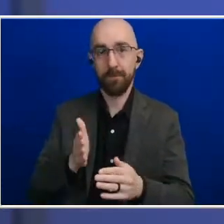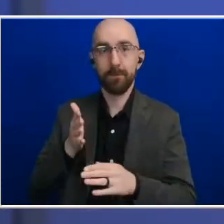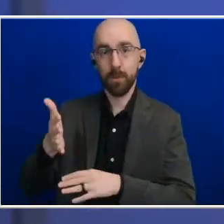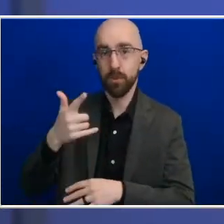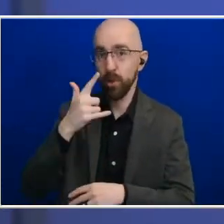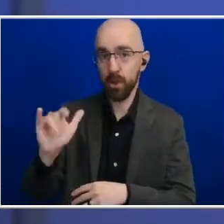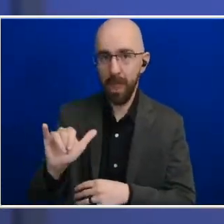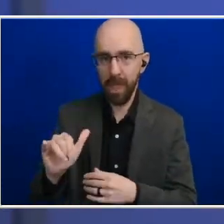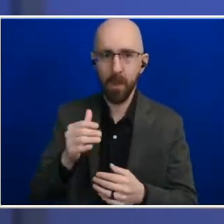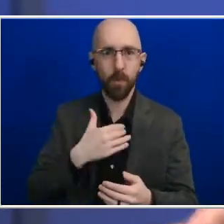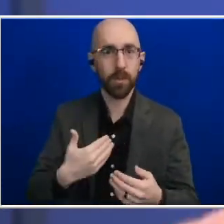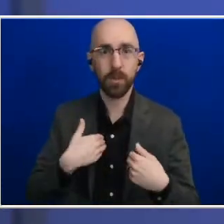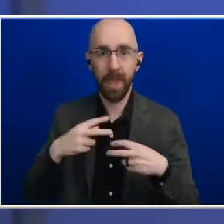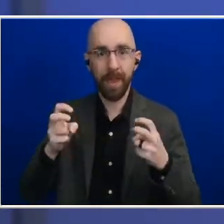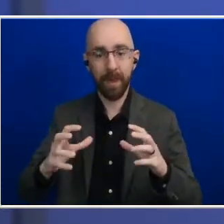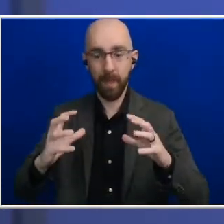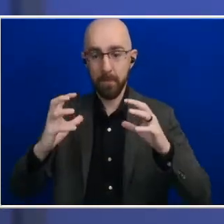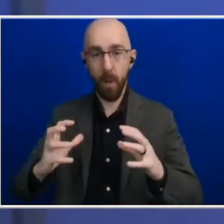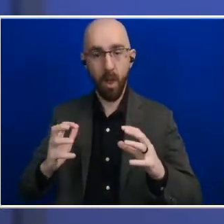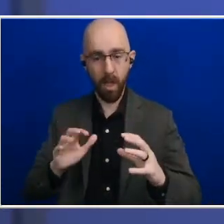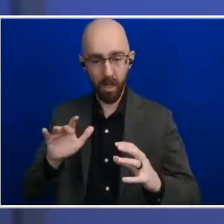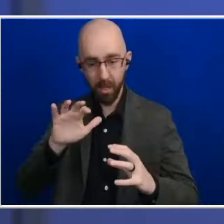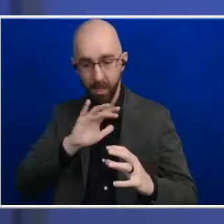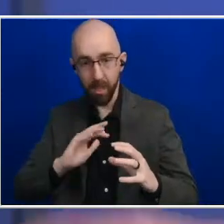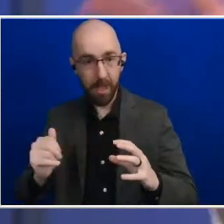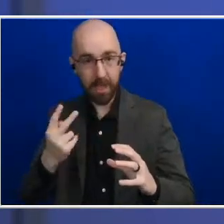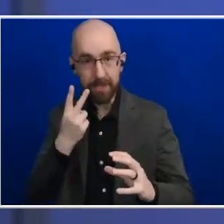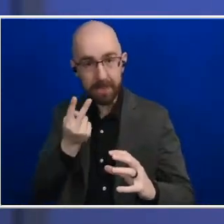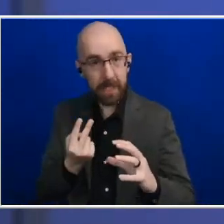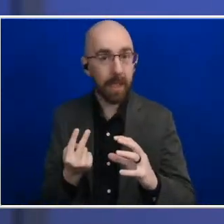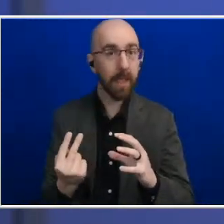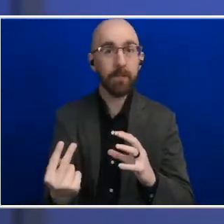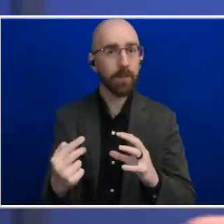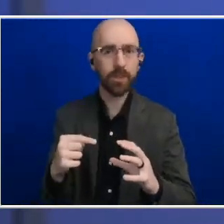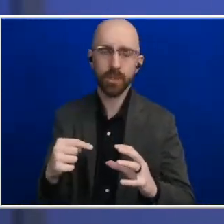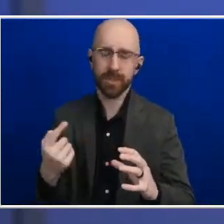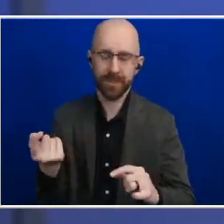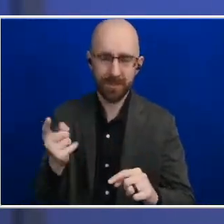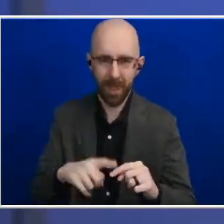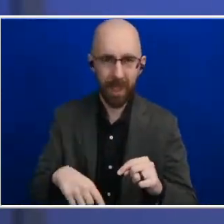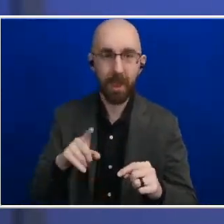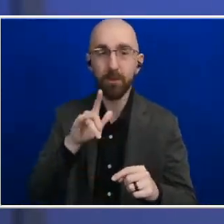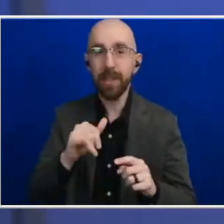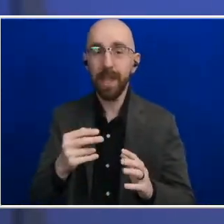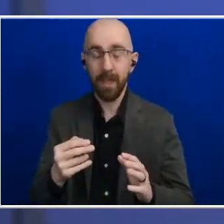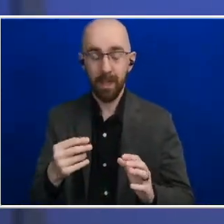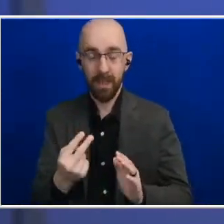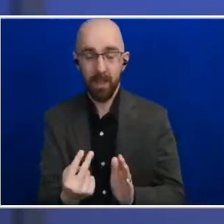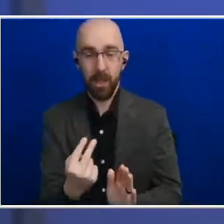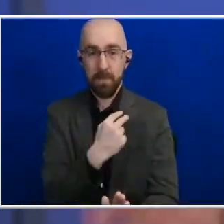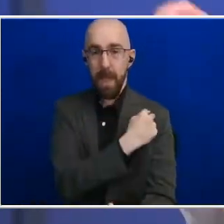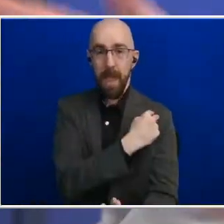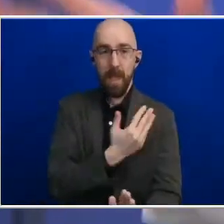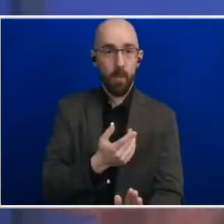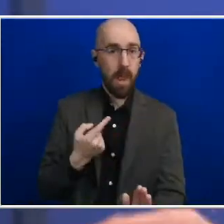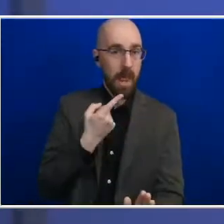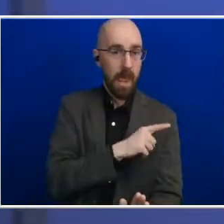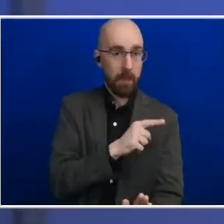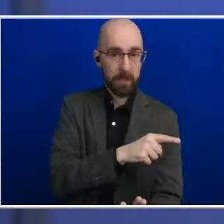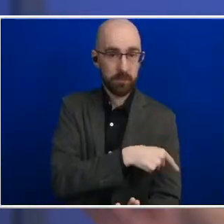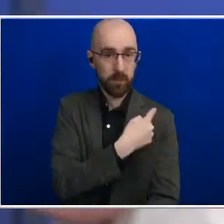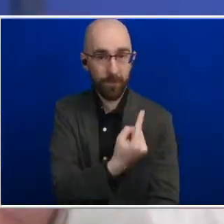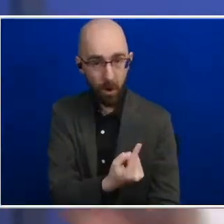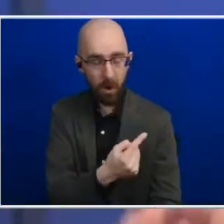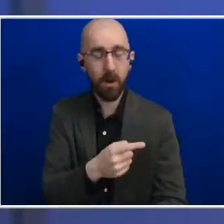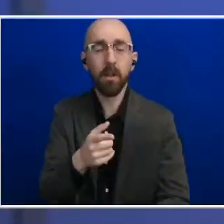crystal ball in that way. So the research I just mentioned is really looking back at what's happened. So no, it looks like you're doing